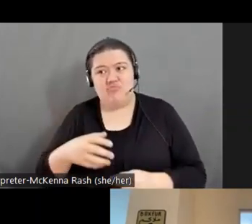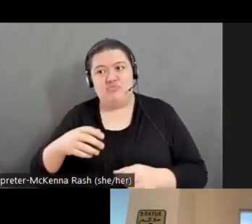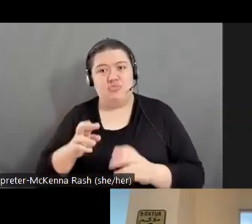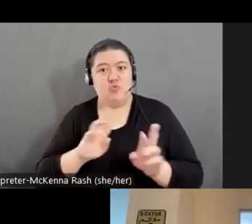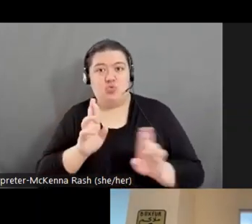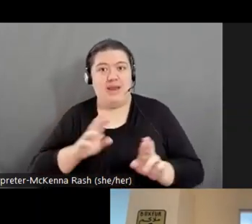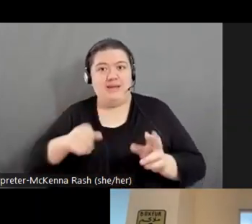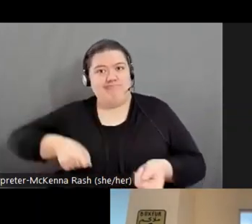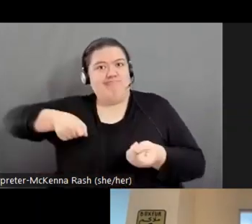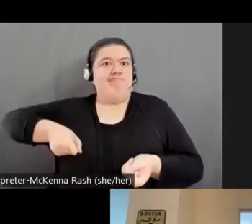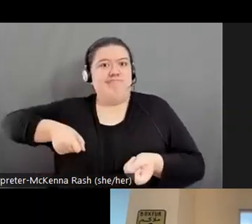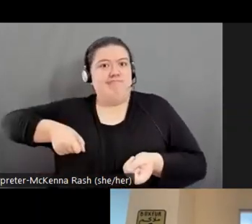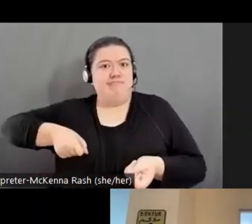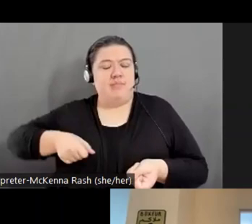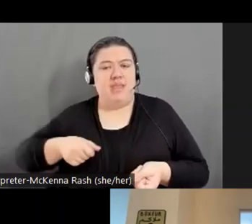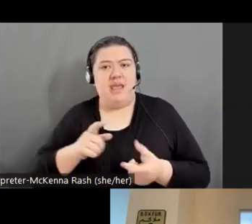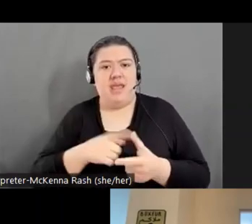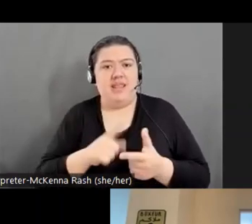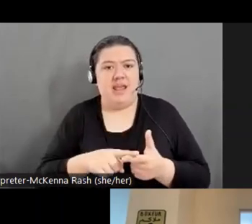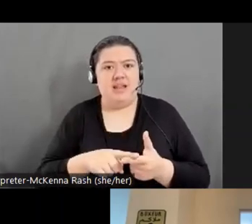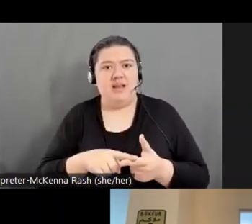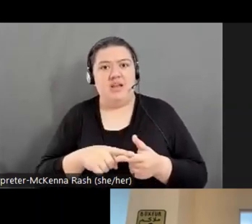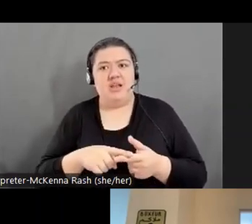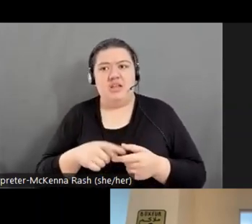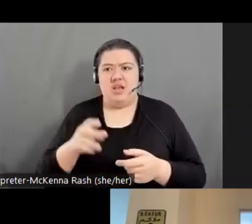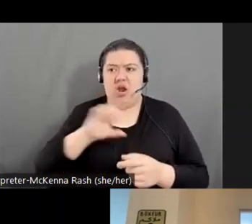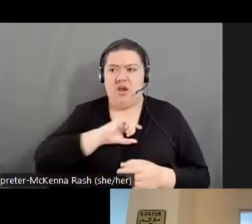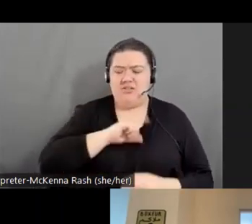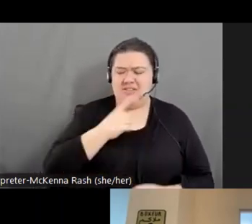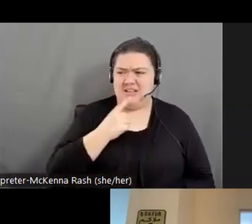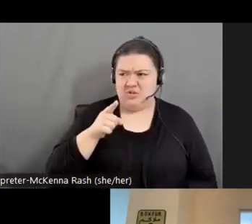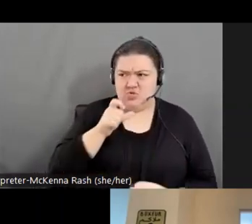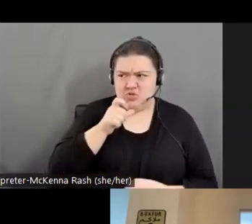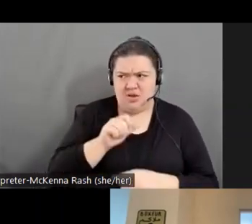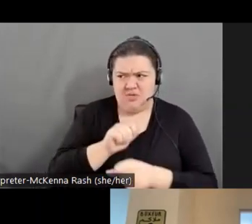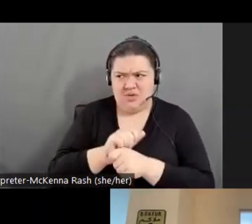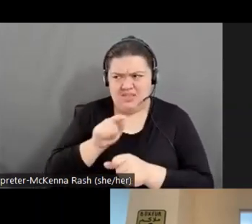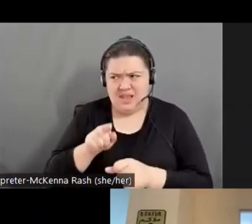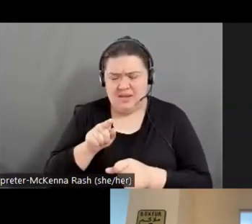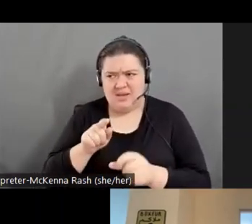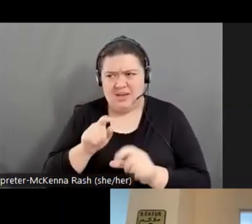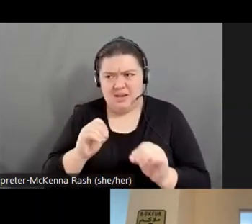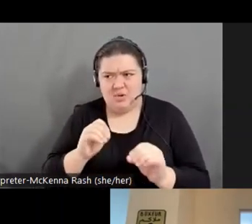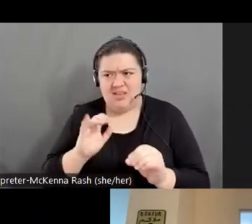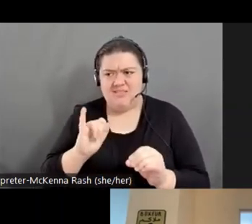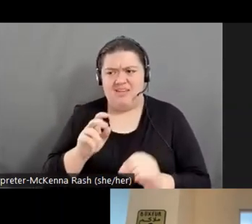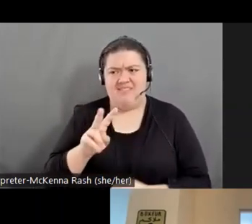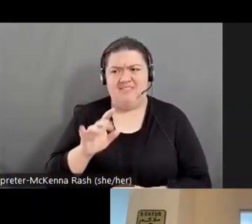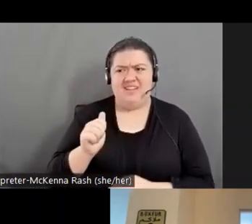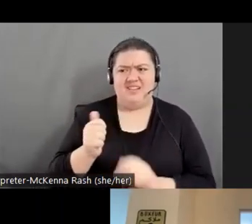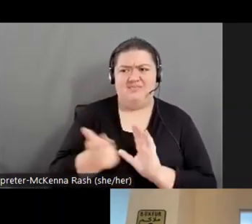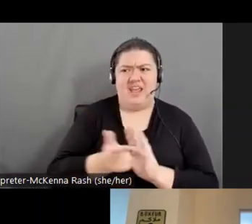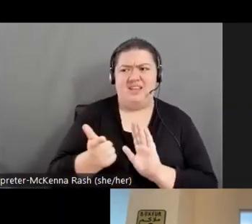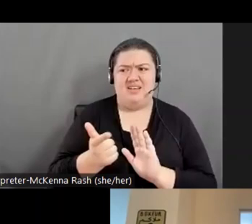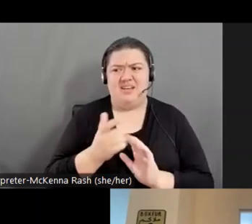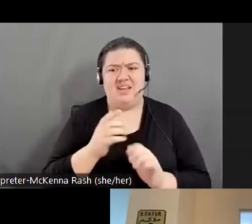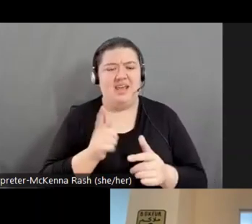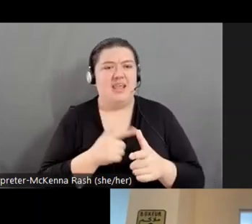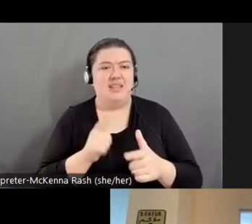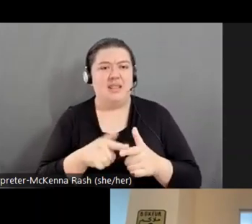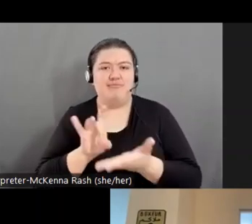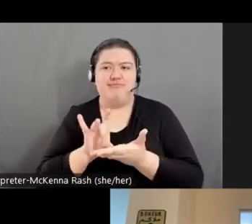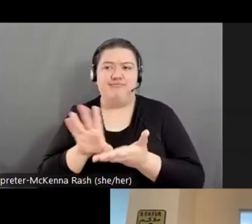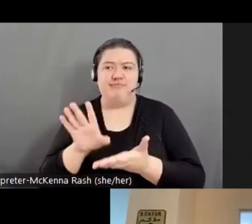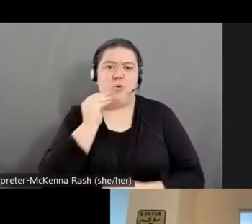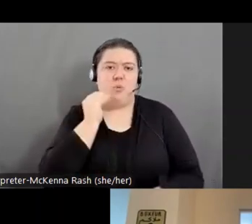behind, and the officer clocks what's happened and says, "Wait a minute, you're not working with them anymore? Well, then this visa isn't valid," and puts them all on a plane and sends them. And then,